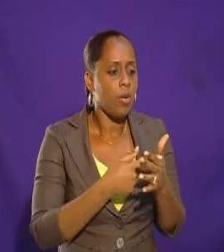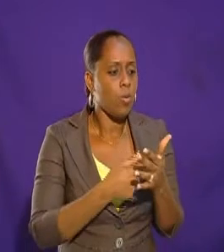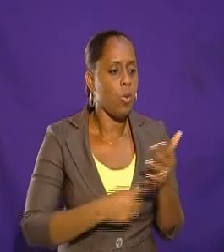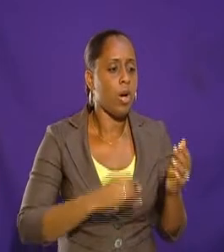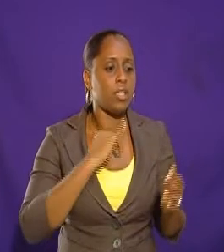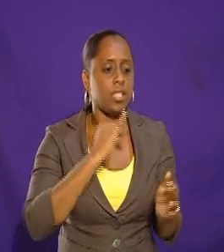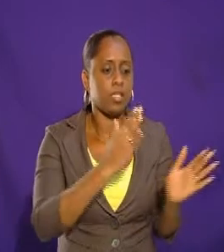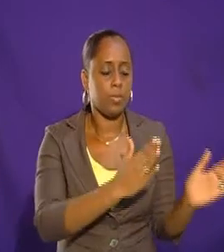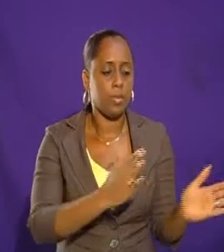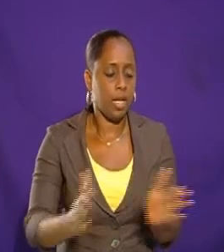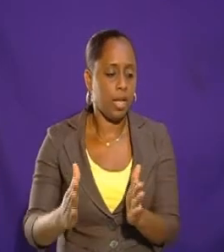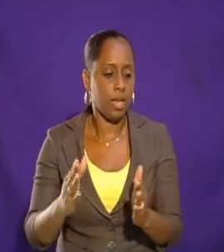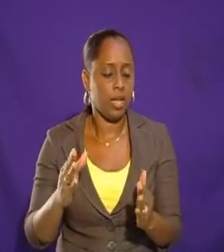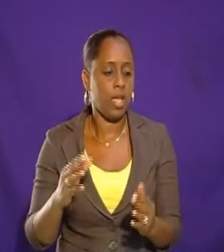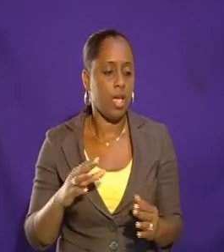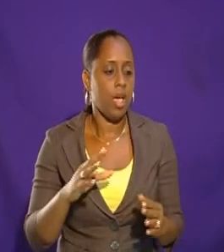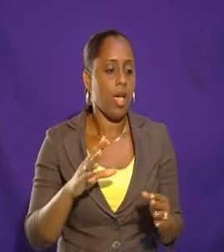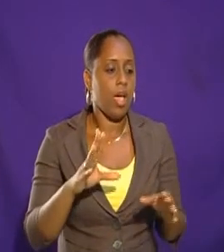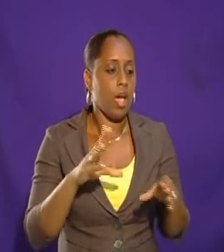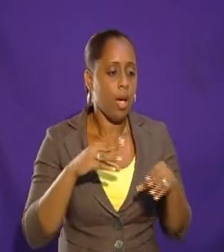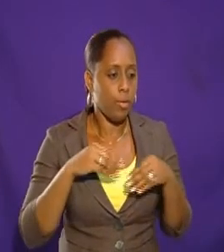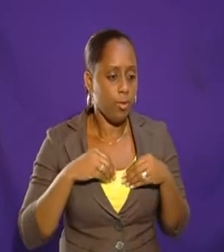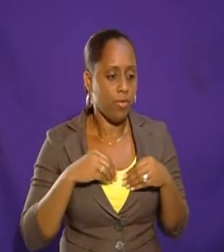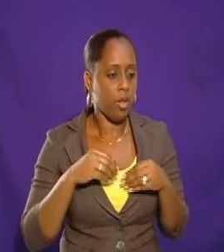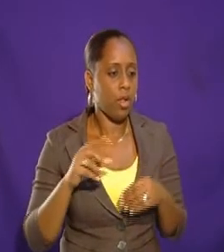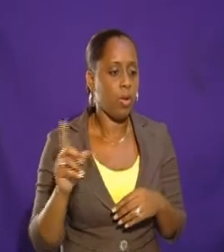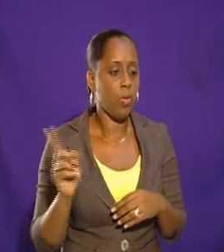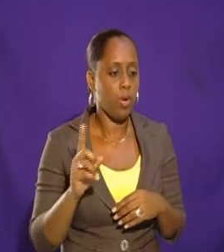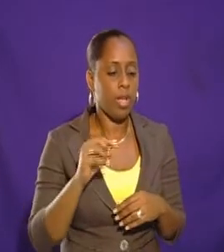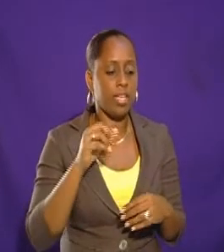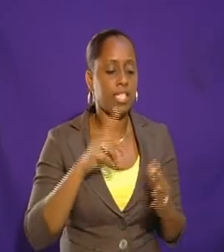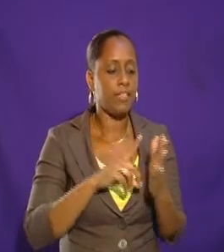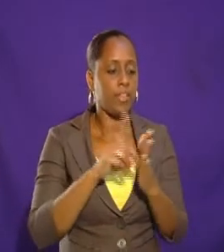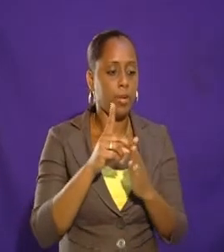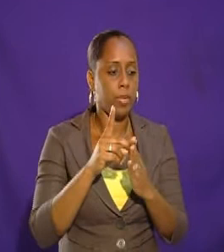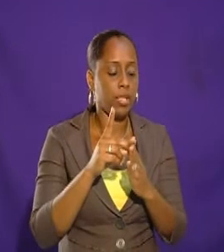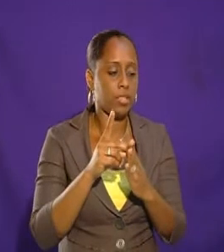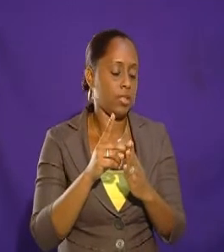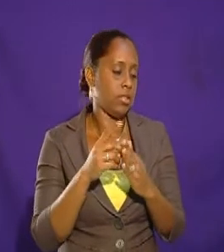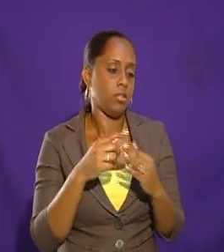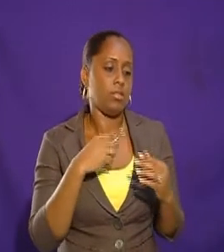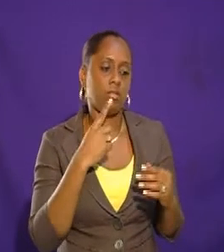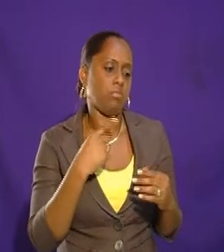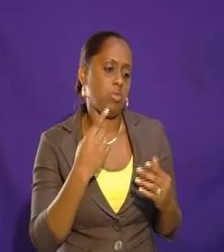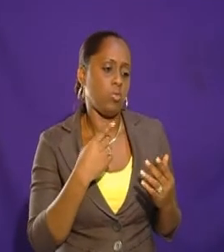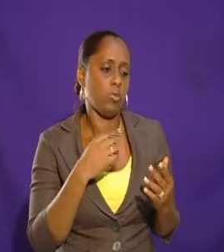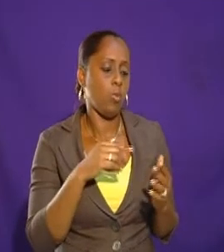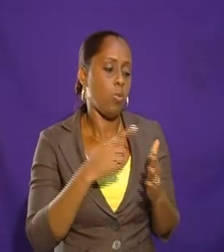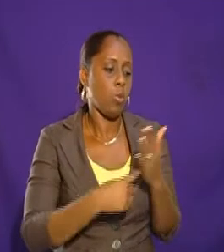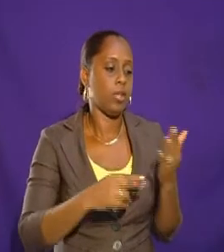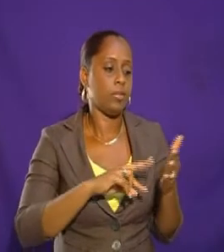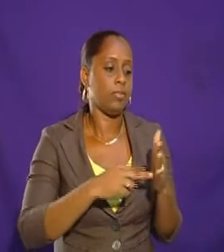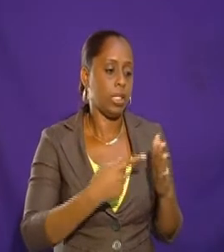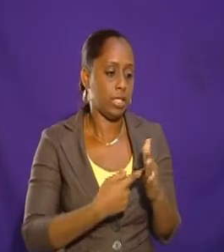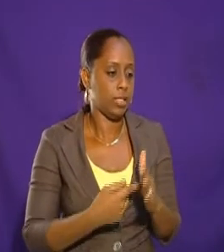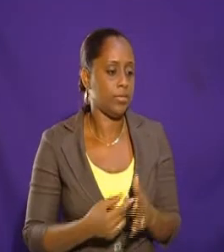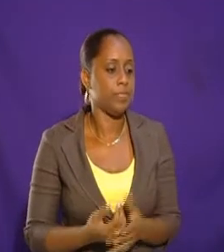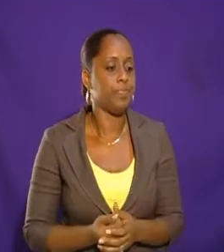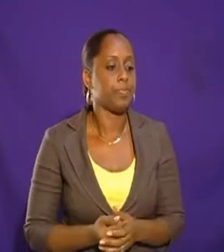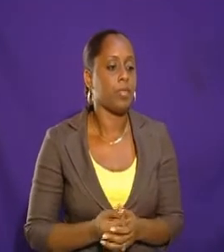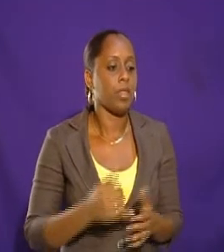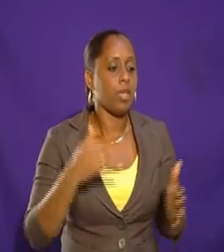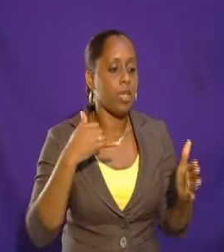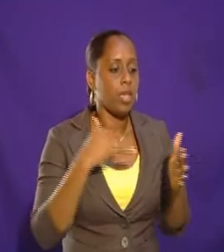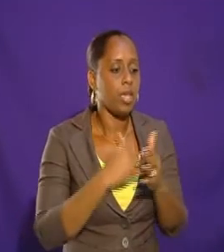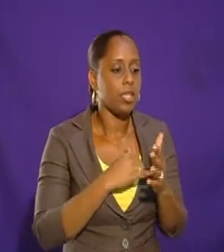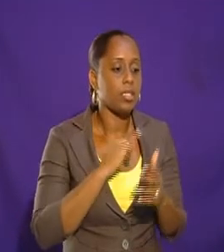What is planning approval where a development is concerned? It is the granting of permission to a developer to